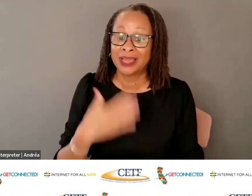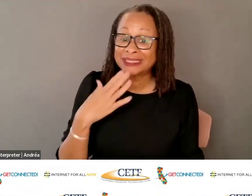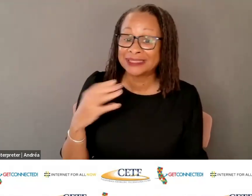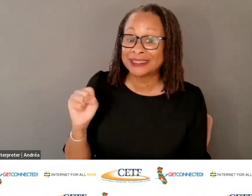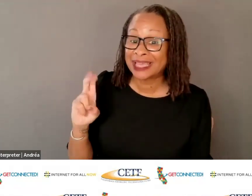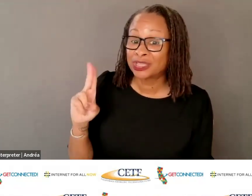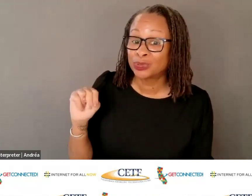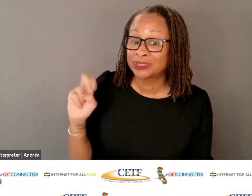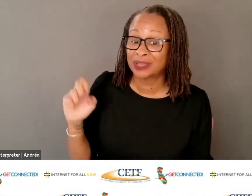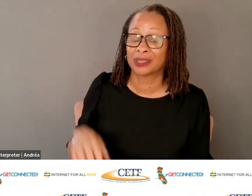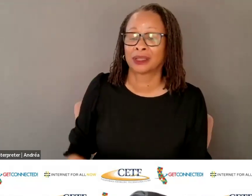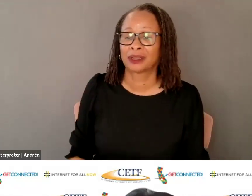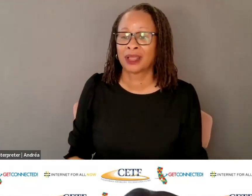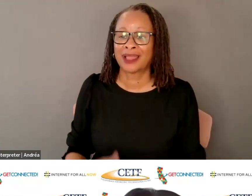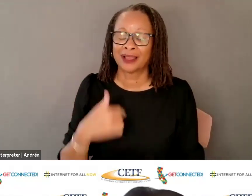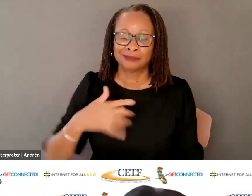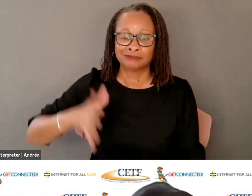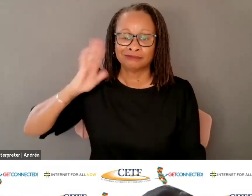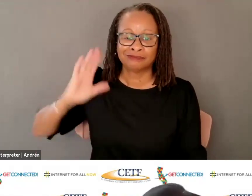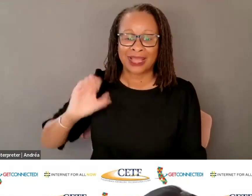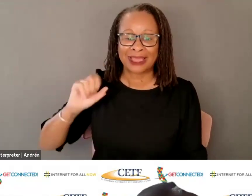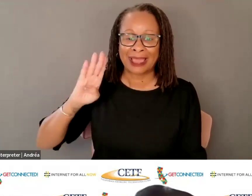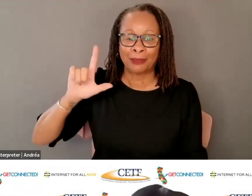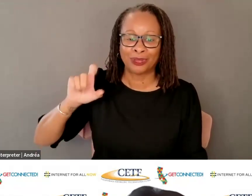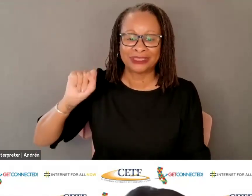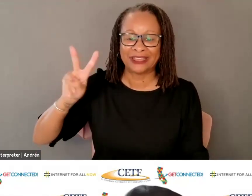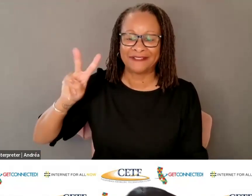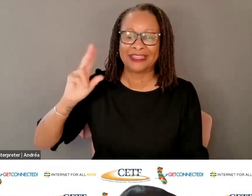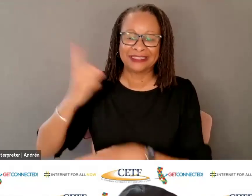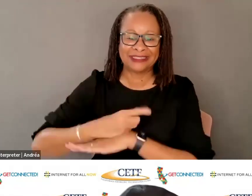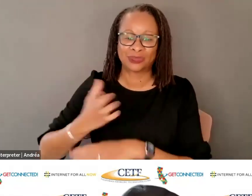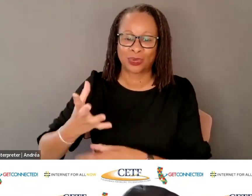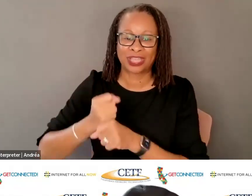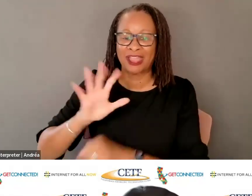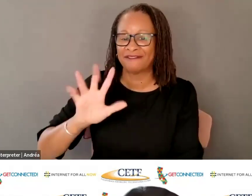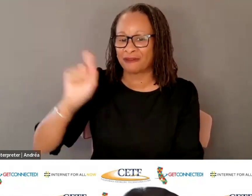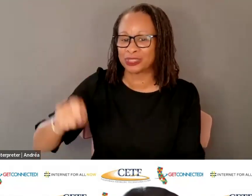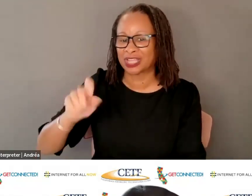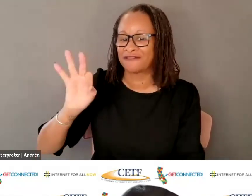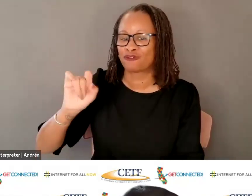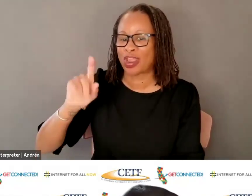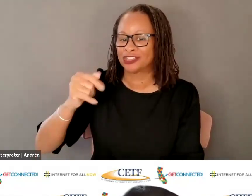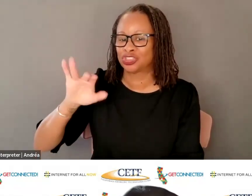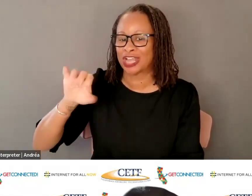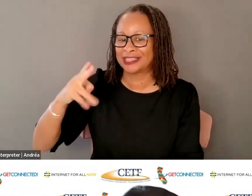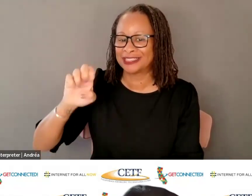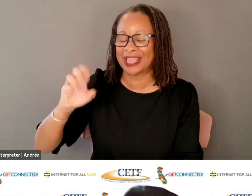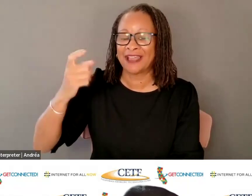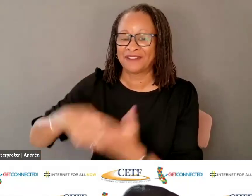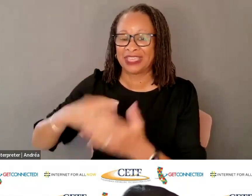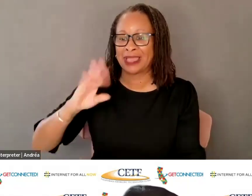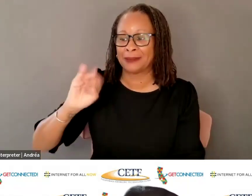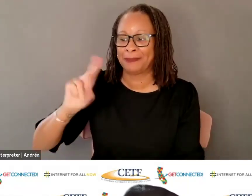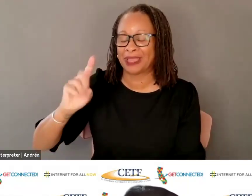You know, I have back in the cable television days when we used to get 5% franchise fees and bandwidth